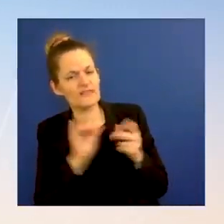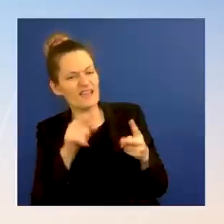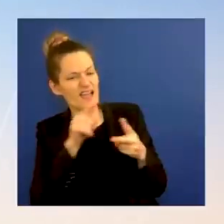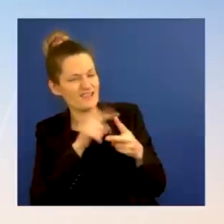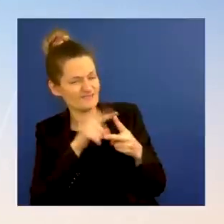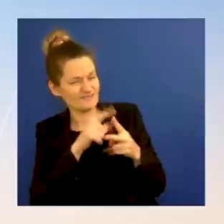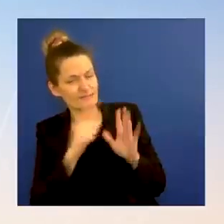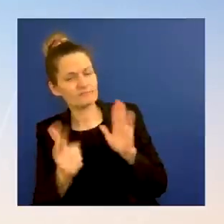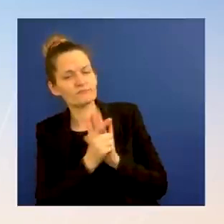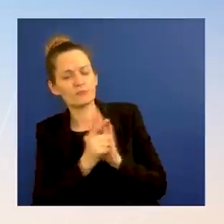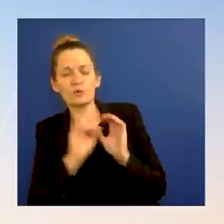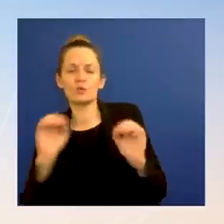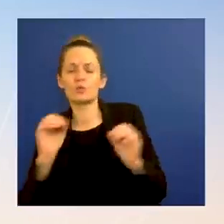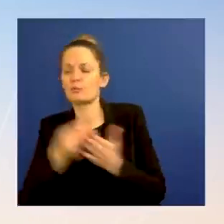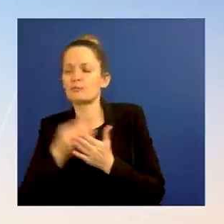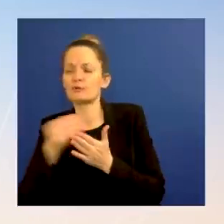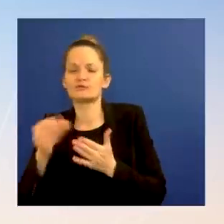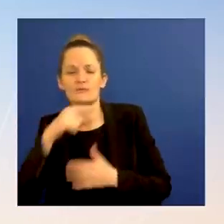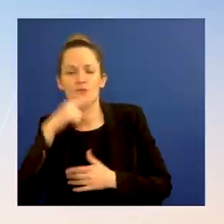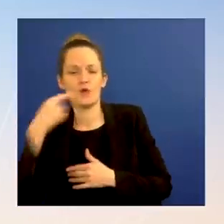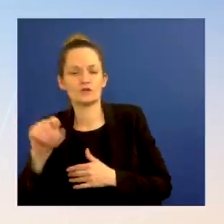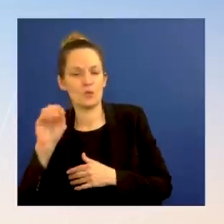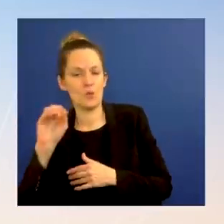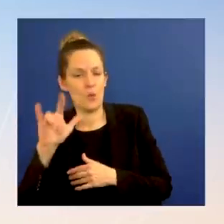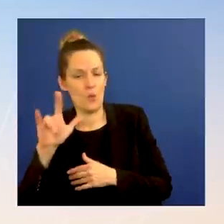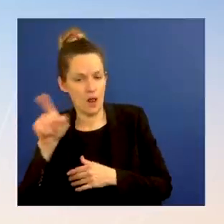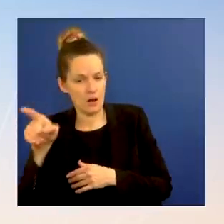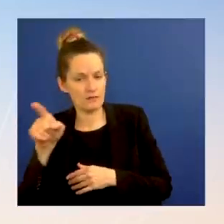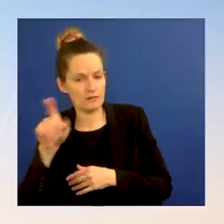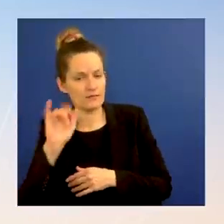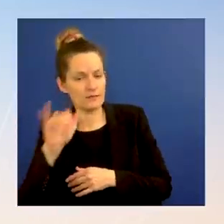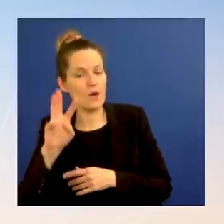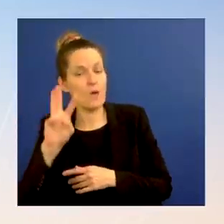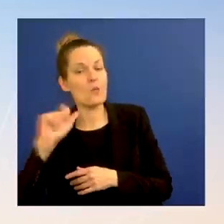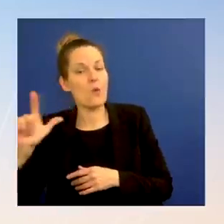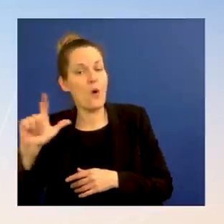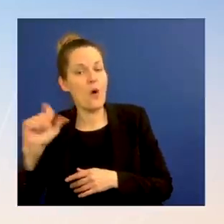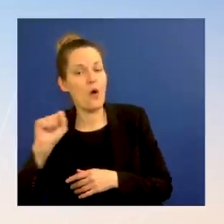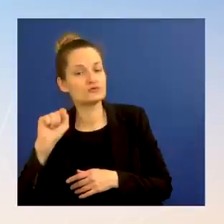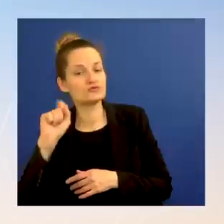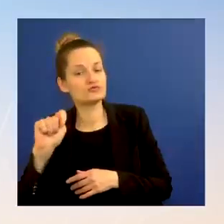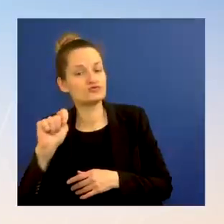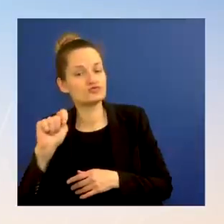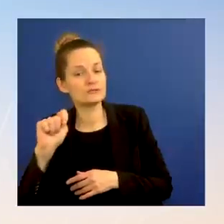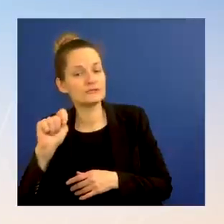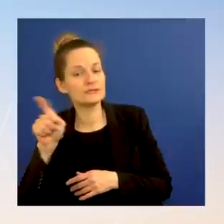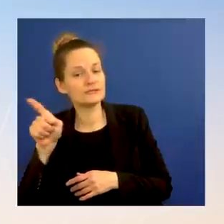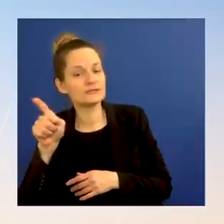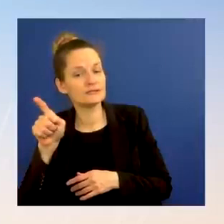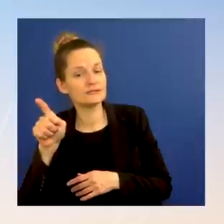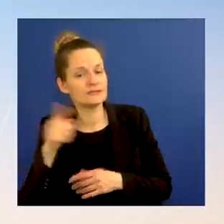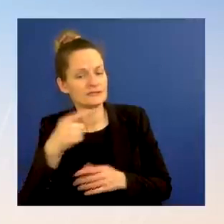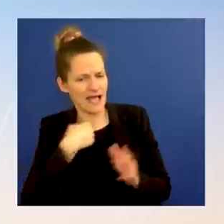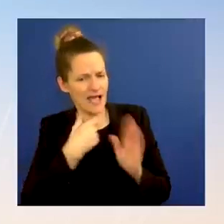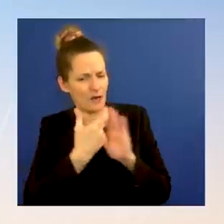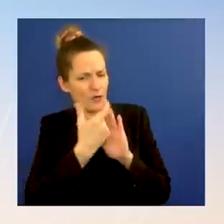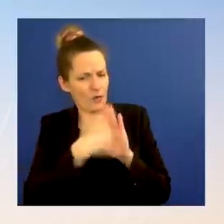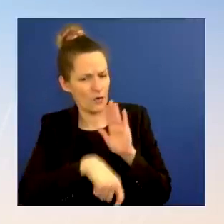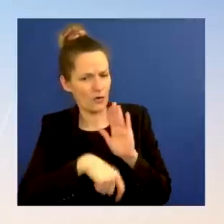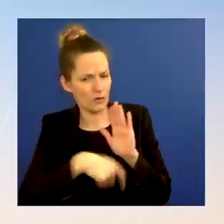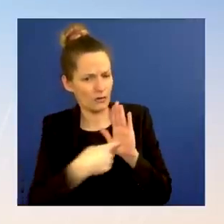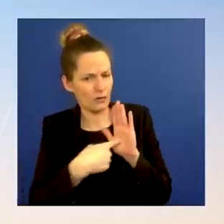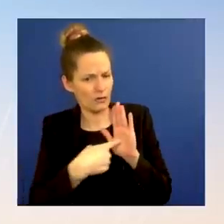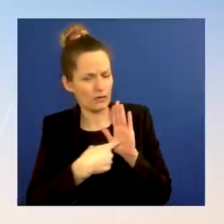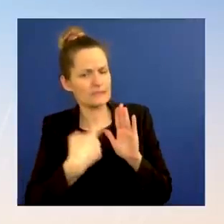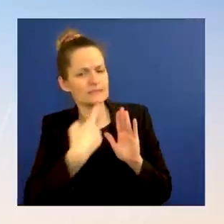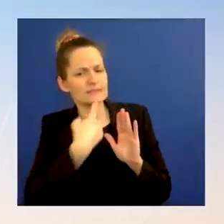good story earlier this week noting that the price of Russian oil has declined as the price of other oil